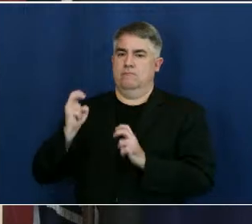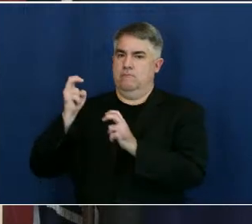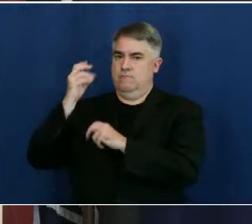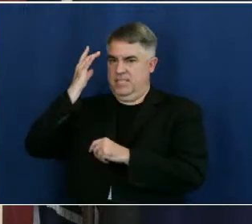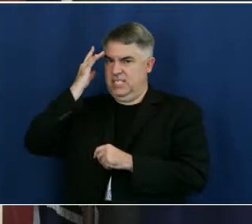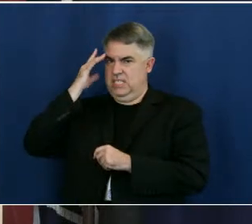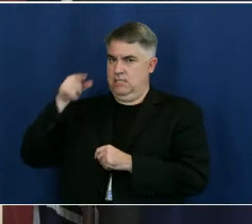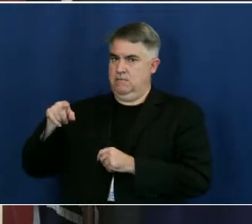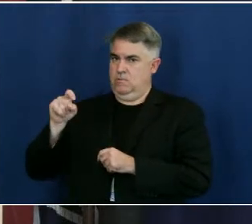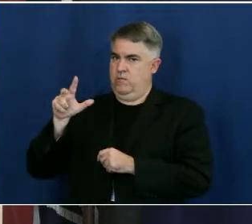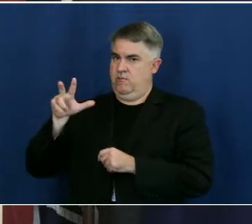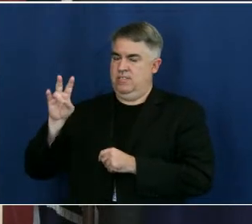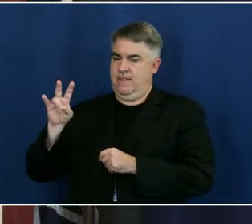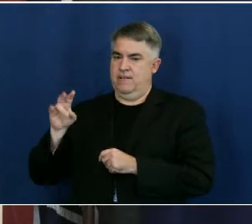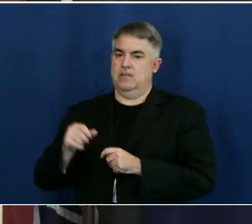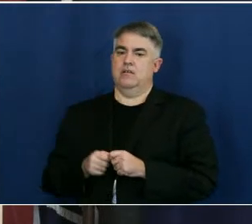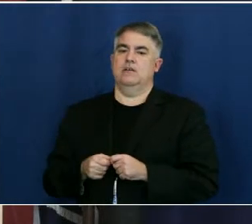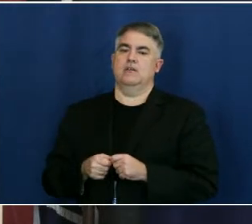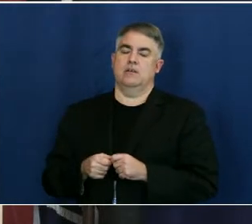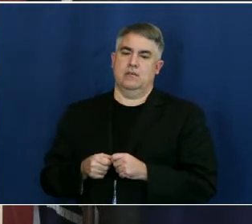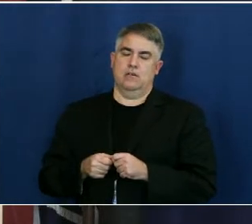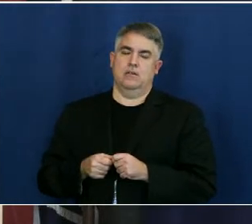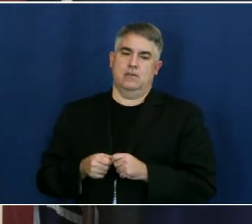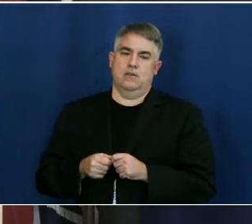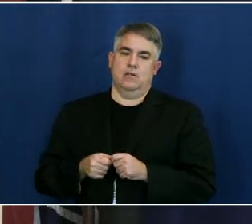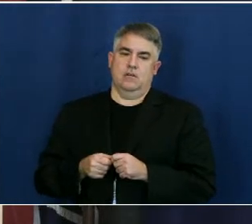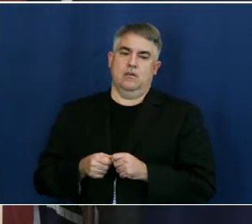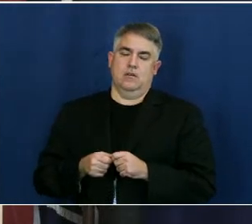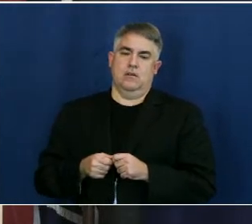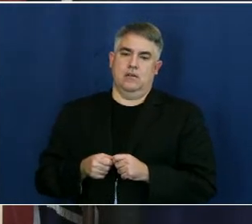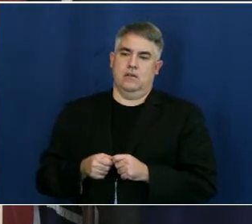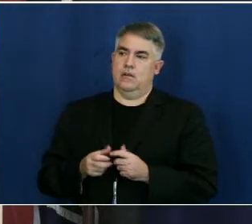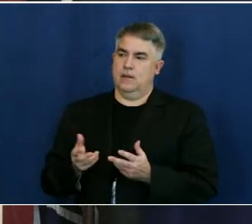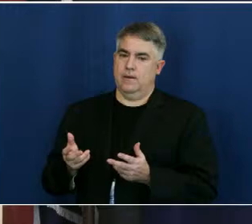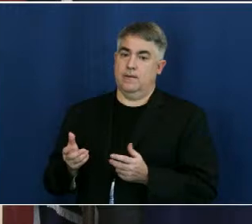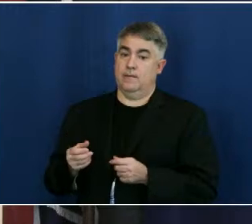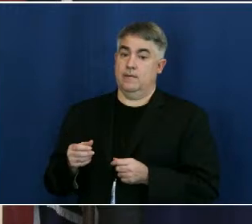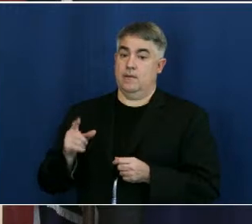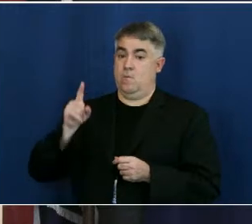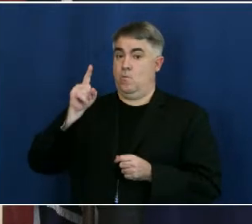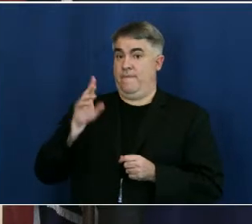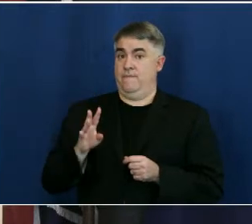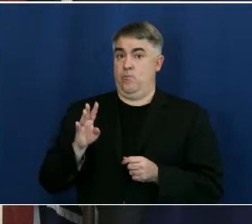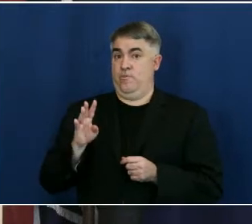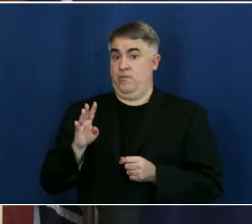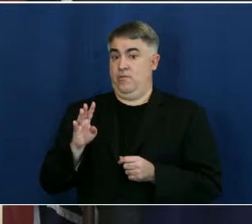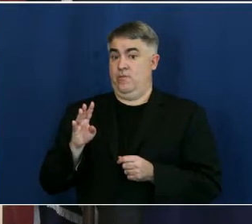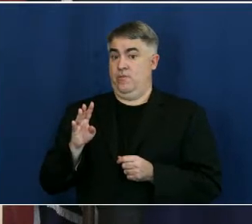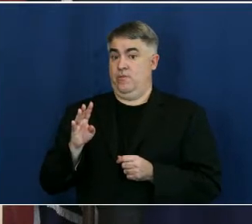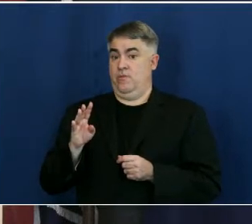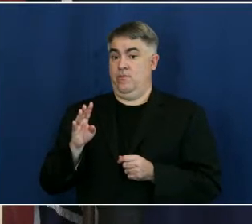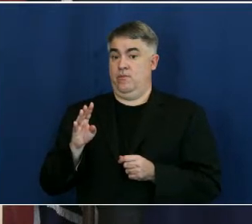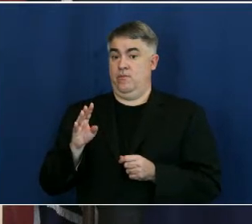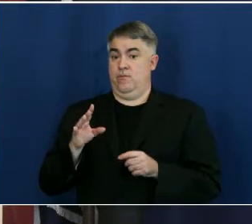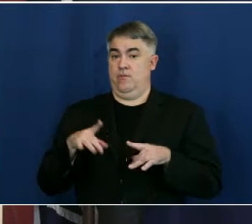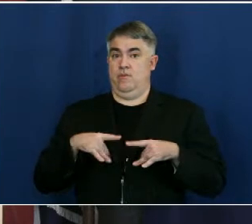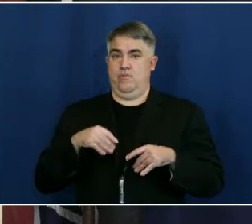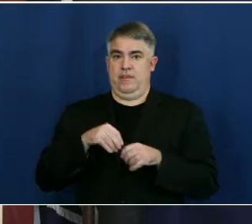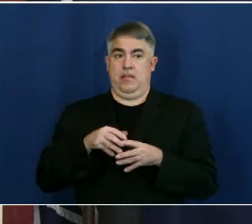about a quarter of all the cases that have been reported in the United States. I checked the CDC website just before coming up here, and there